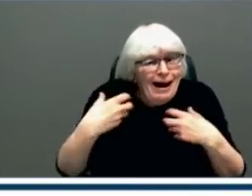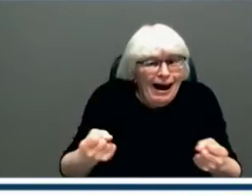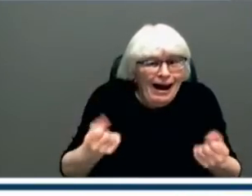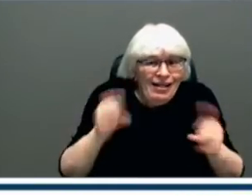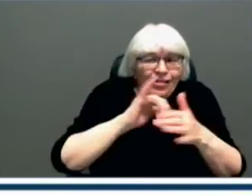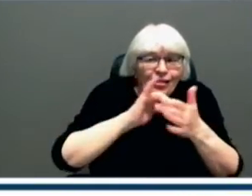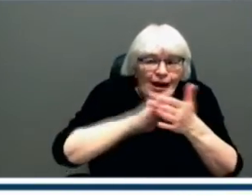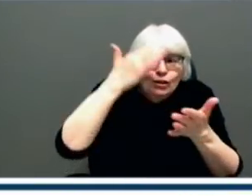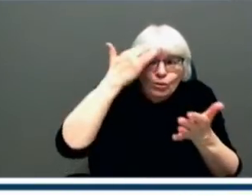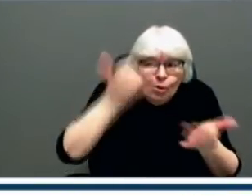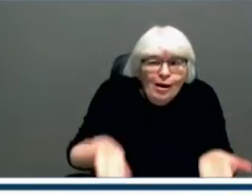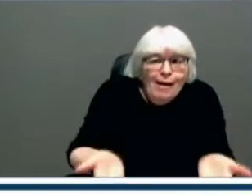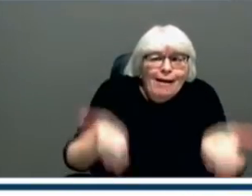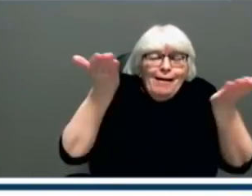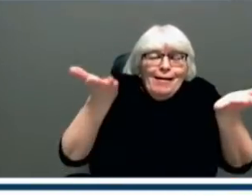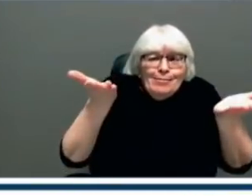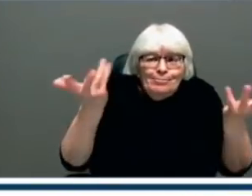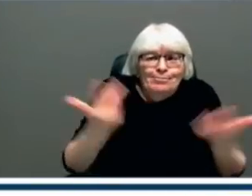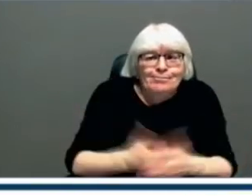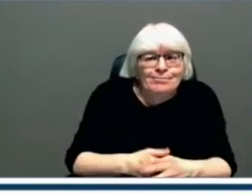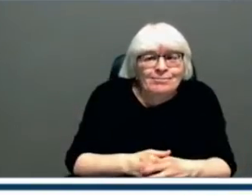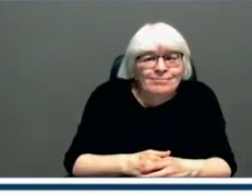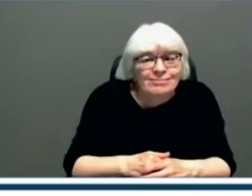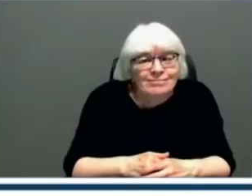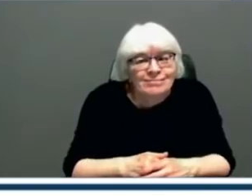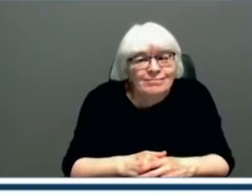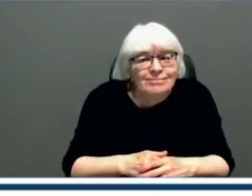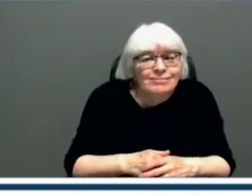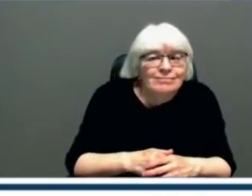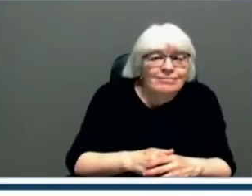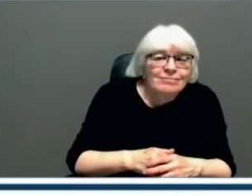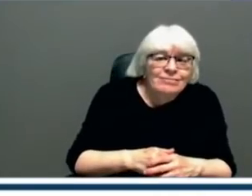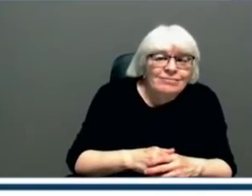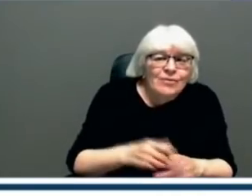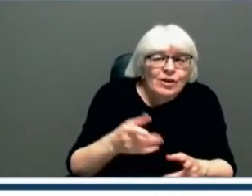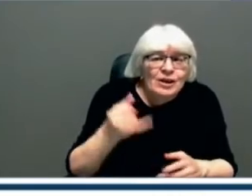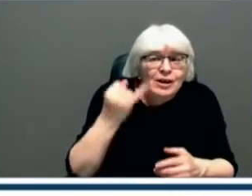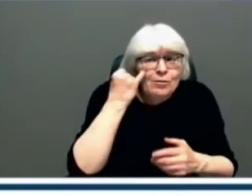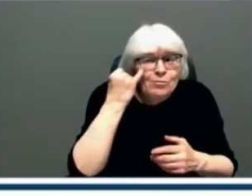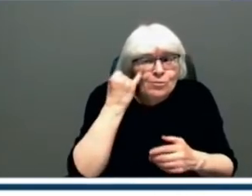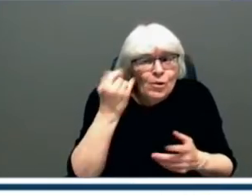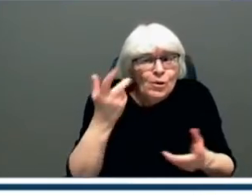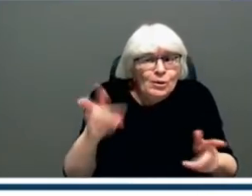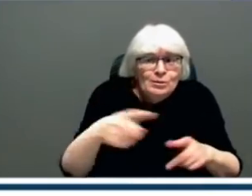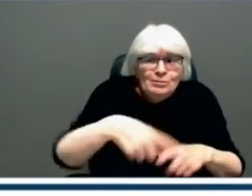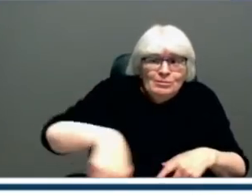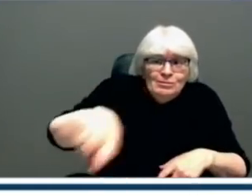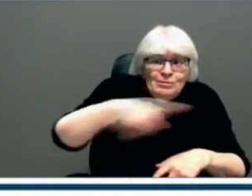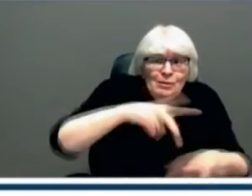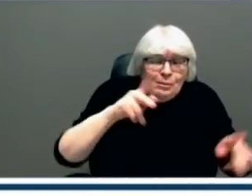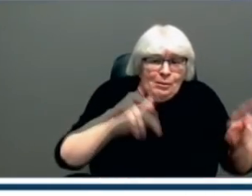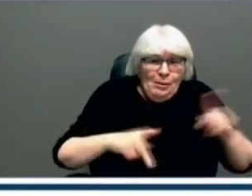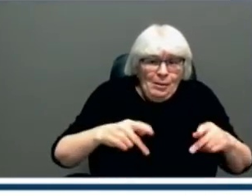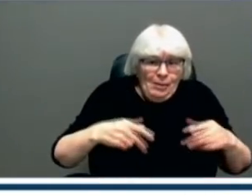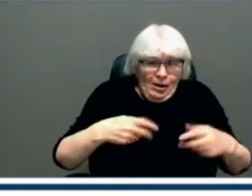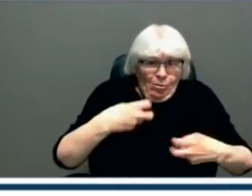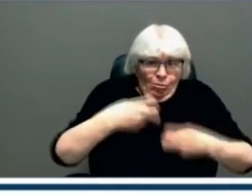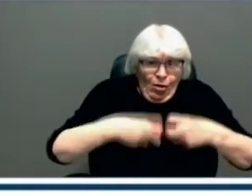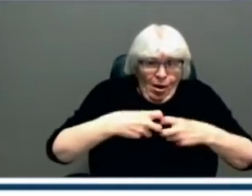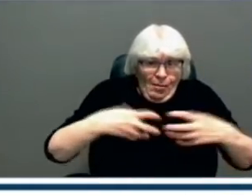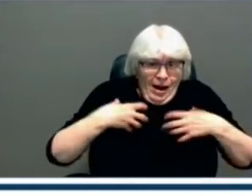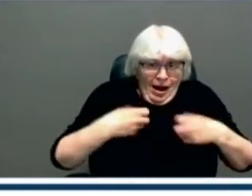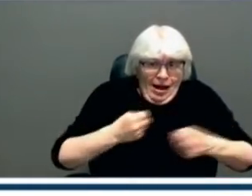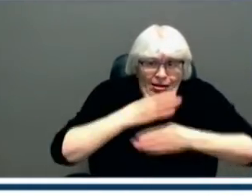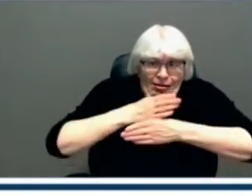asked you about what you would say to those who are autoimmune, immunocompromised, immunosuppressed. I'll ask you the